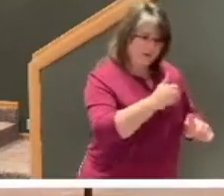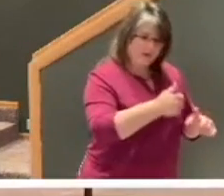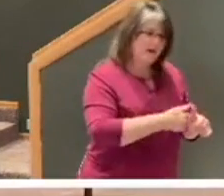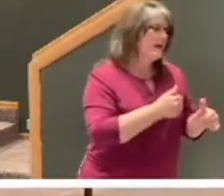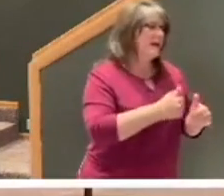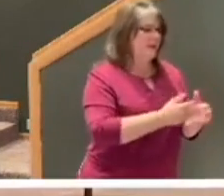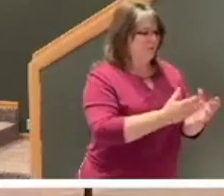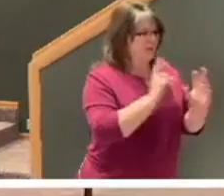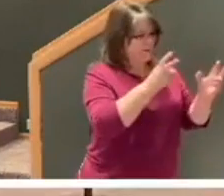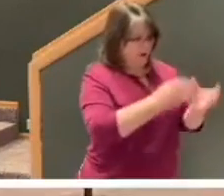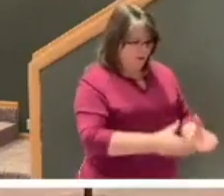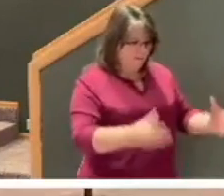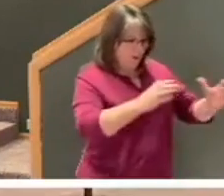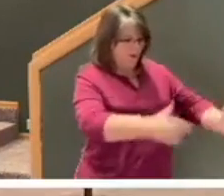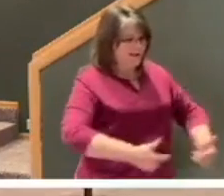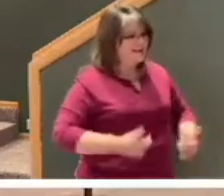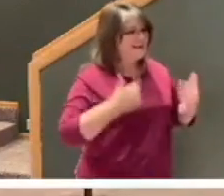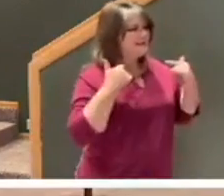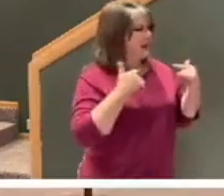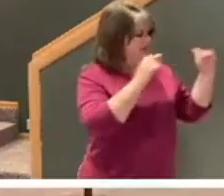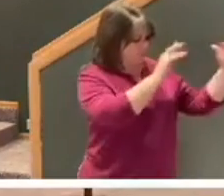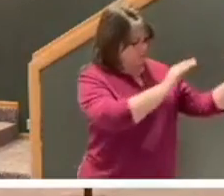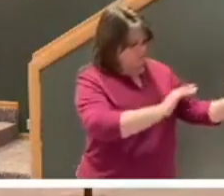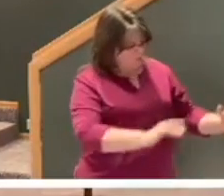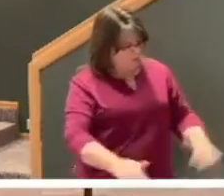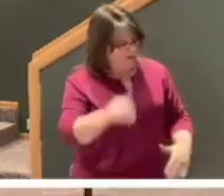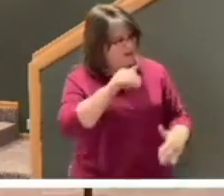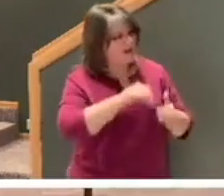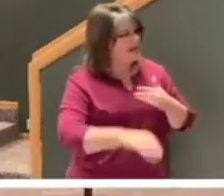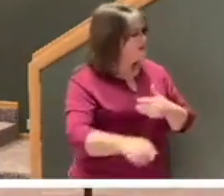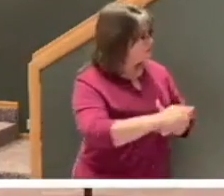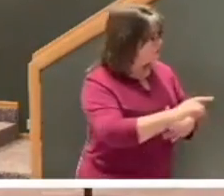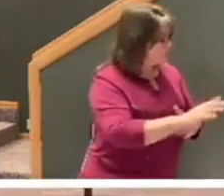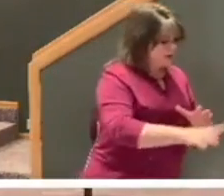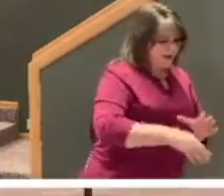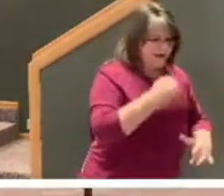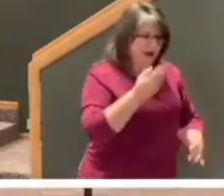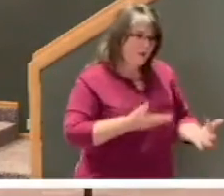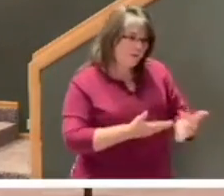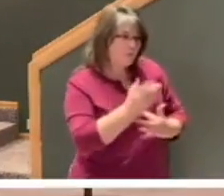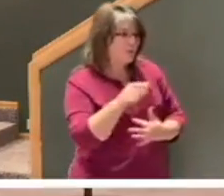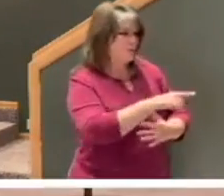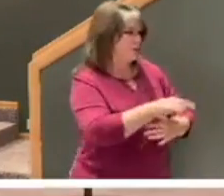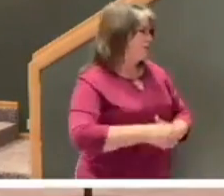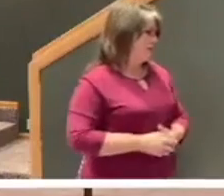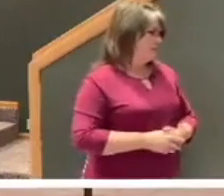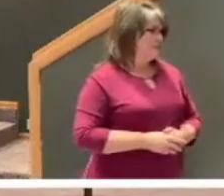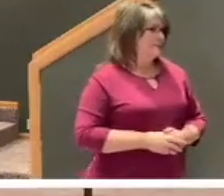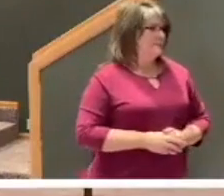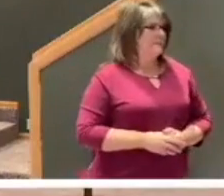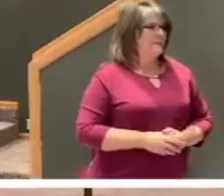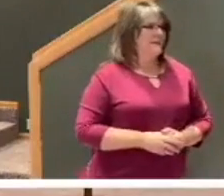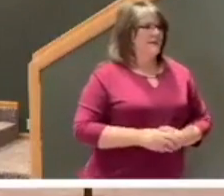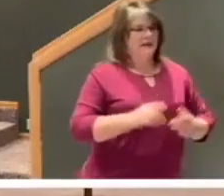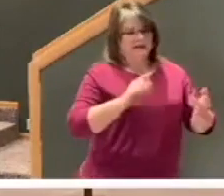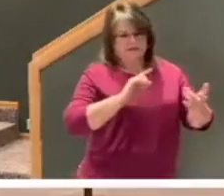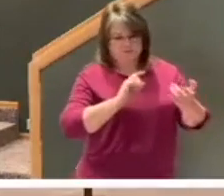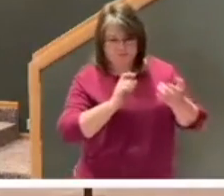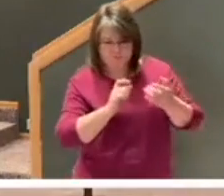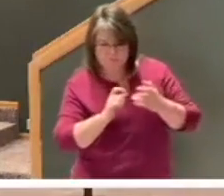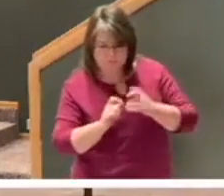bowl, life flowing into you and out through you. It's